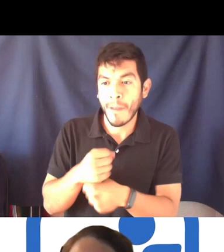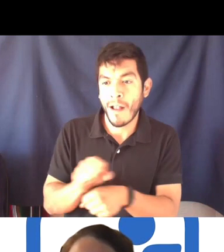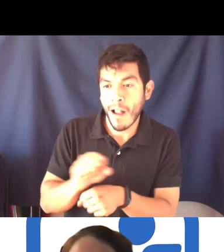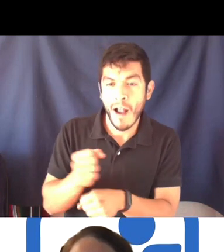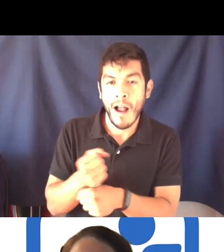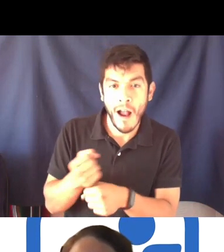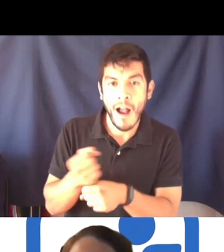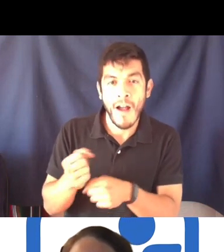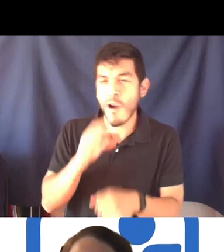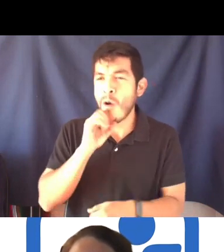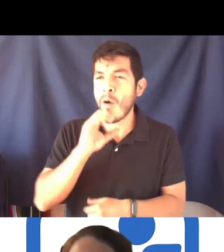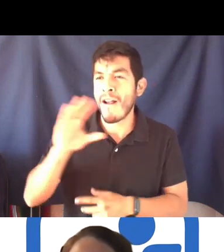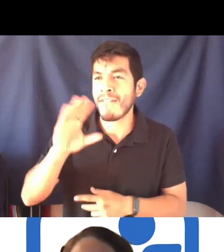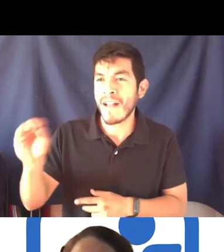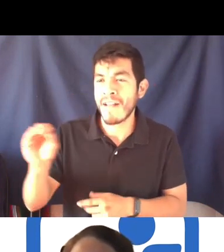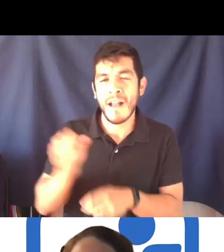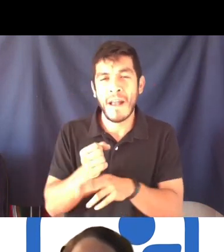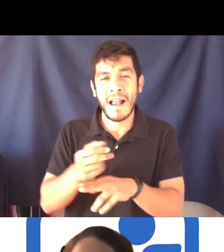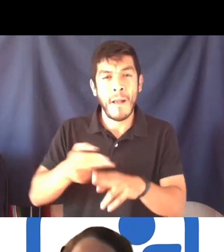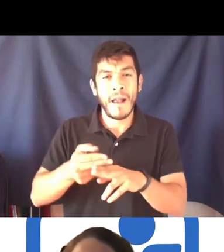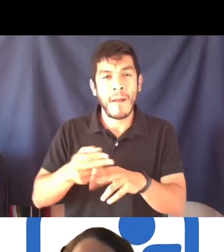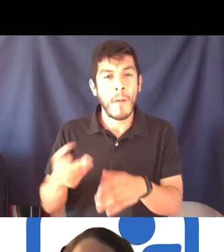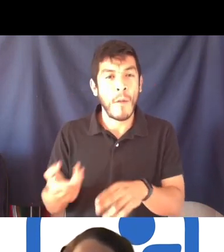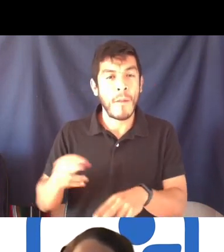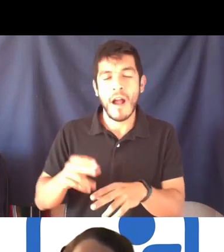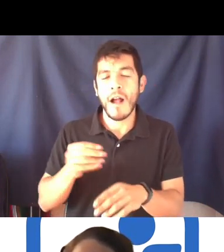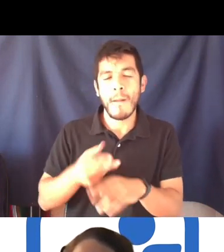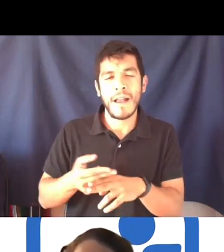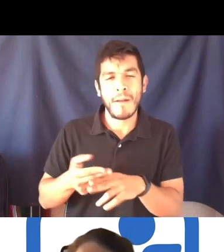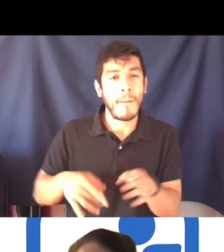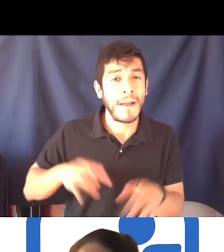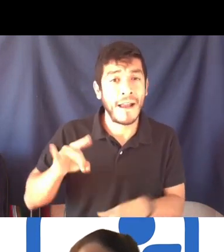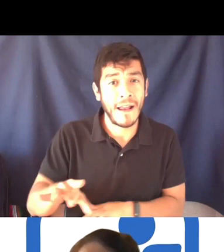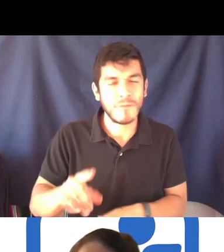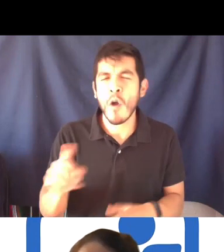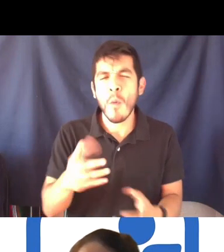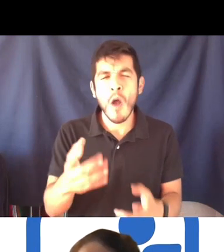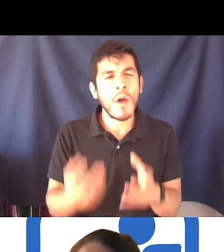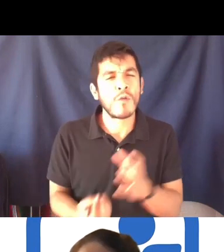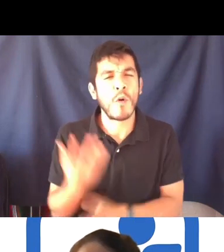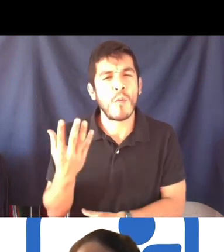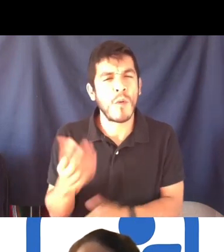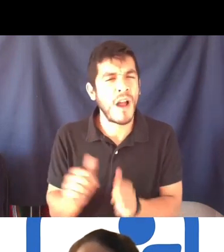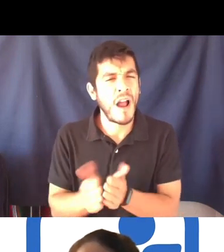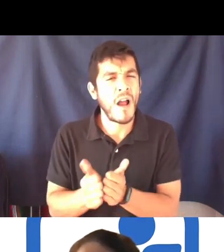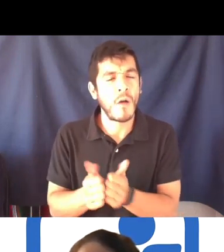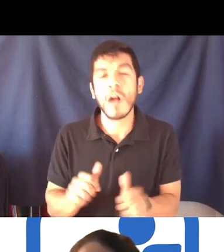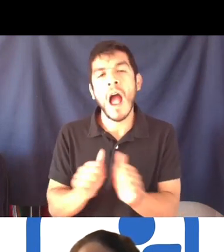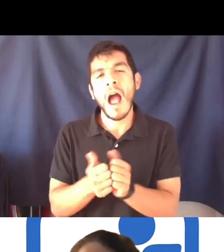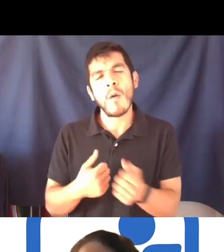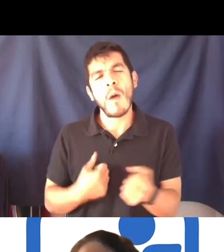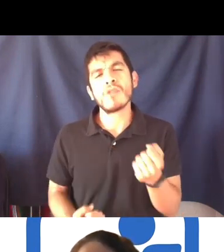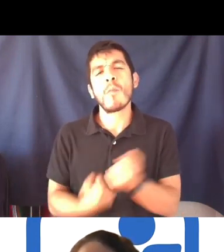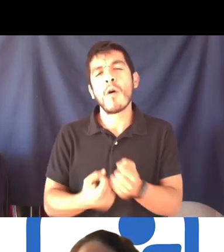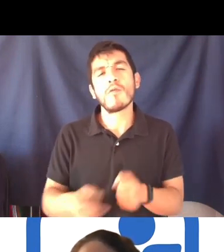and making close to minimum wage, right? So where do you want to go from here? And then the grow part is really, how do I support them as